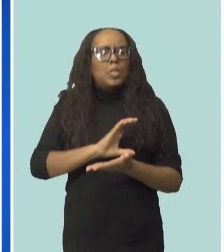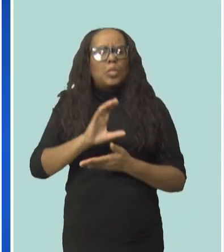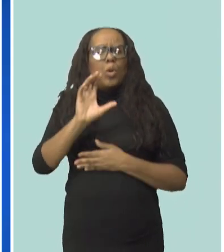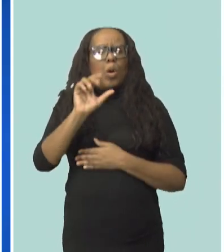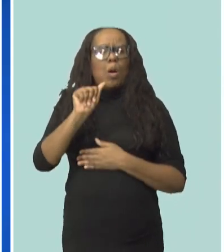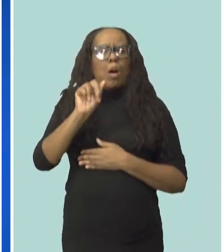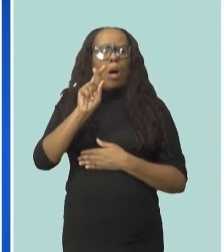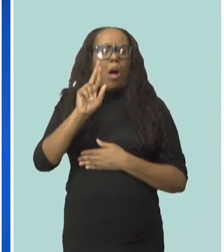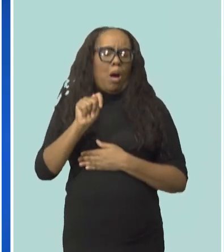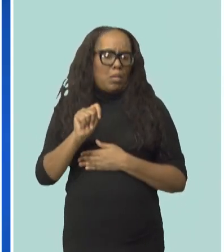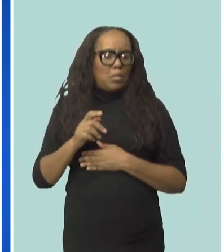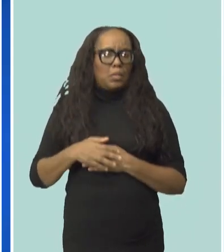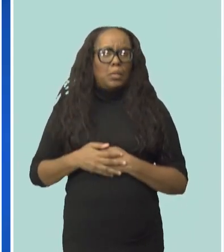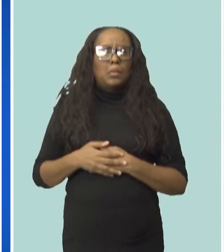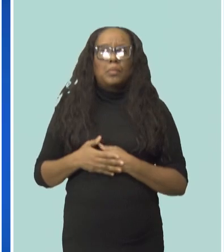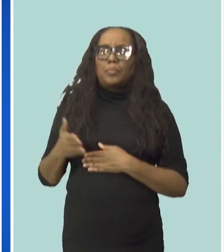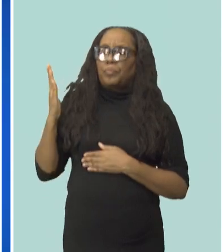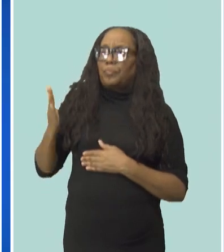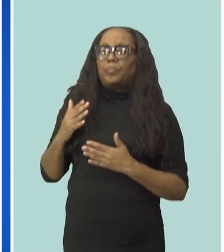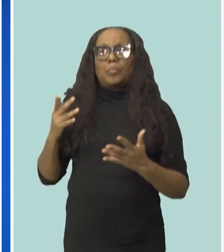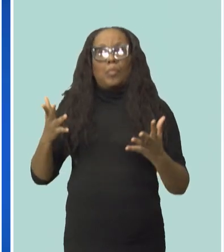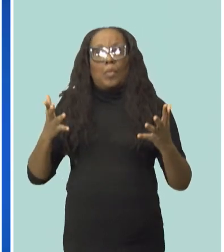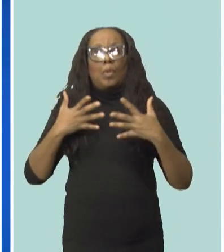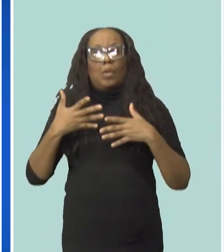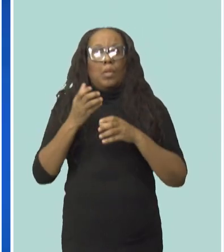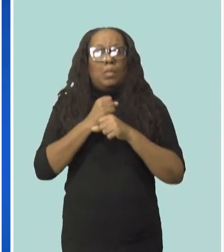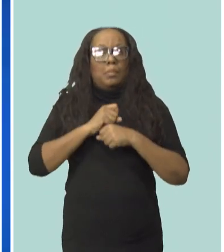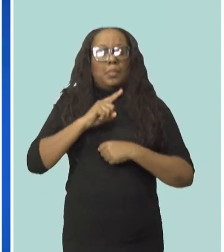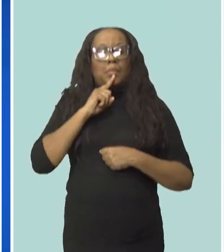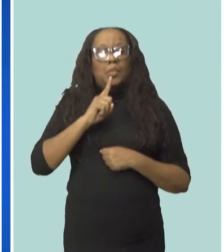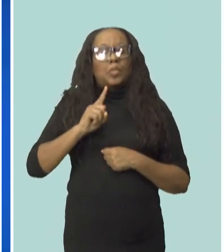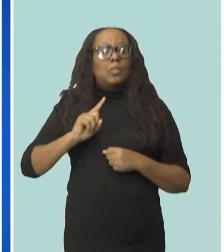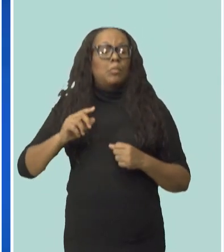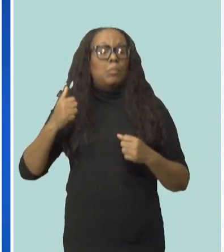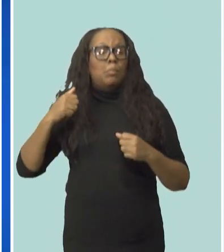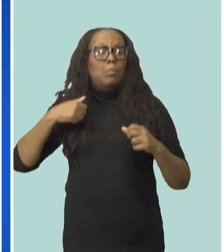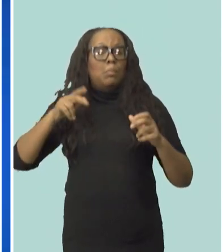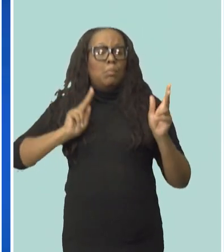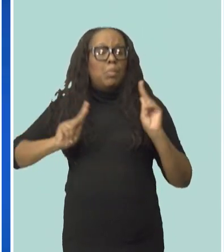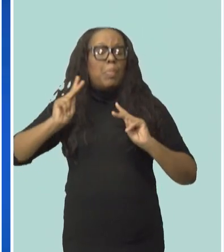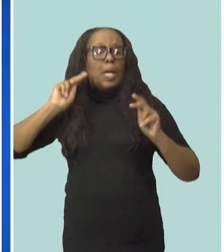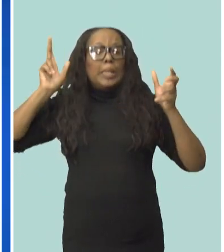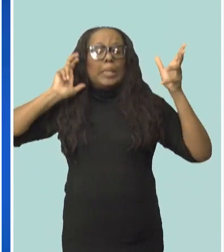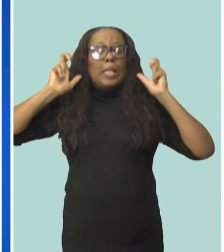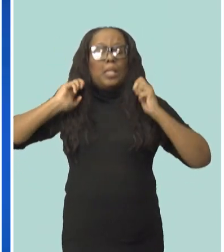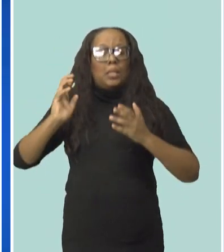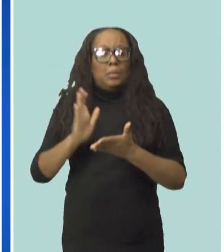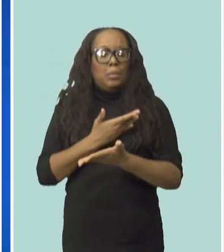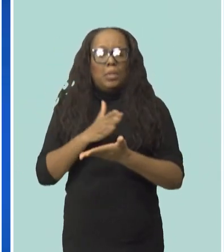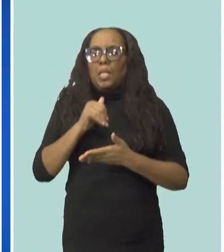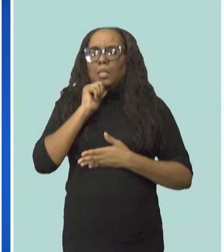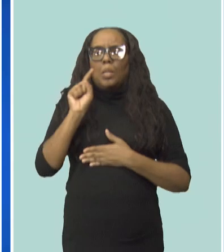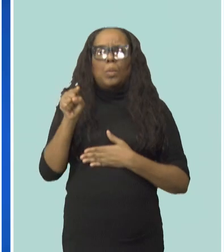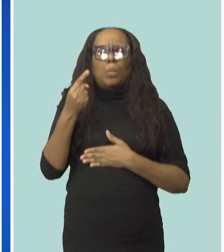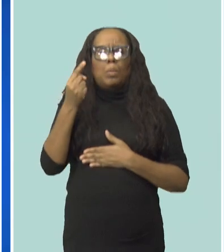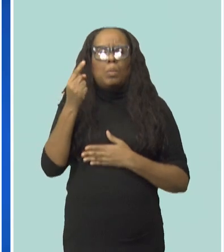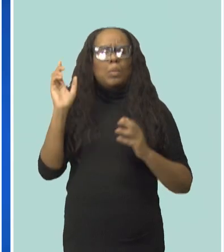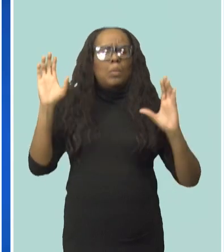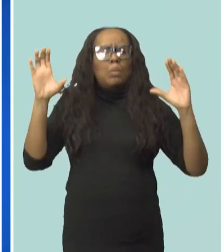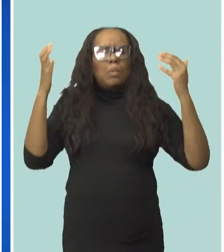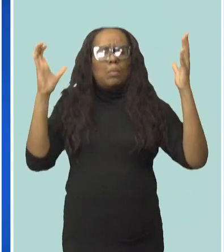translate that to make sure that the music gets on the airwaves and also transcends just the crop over moment